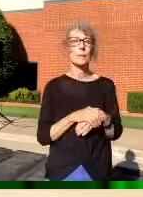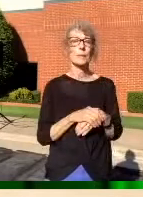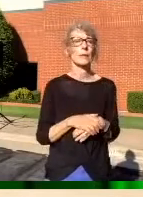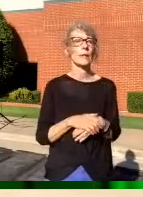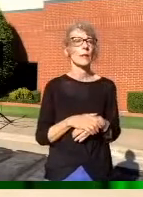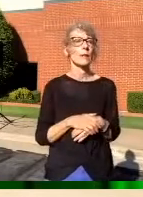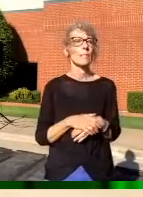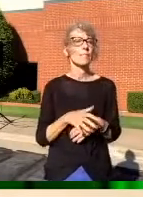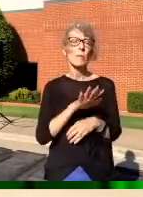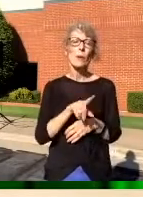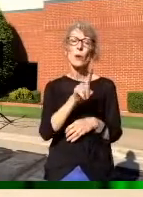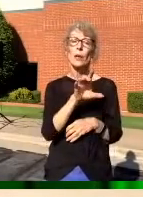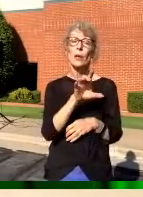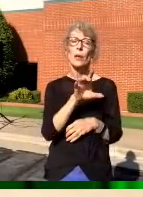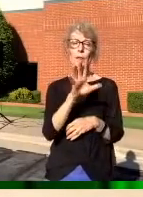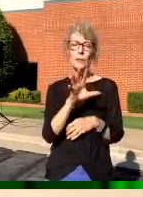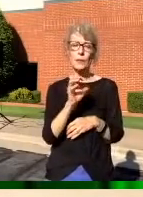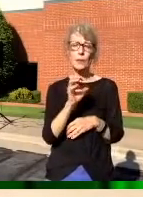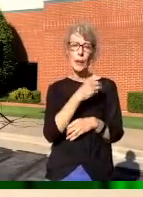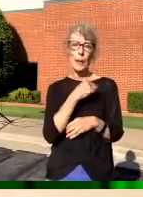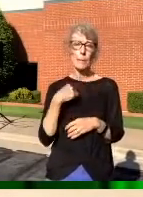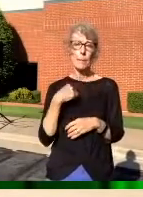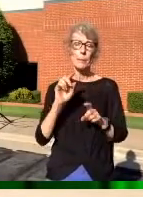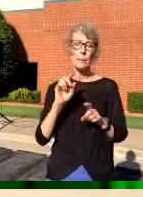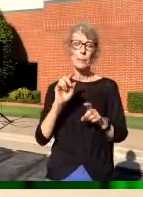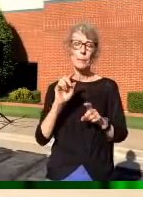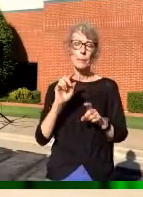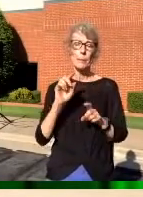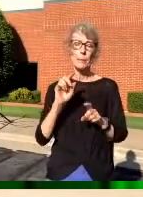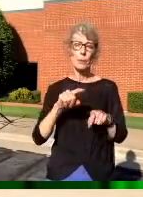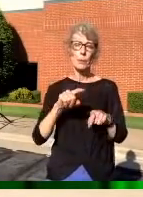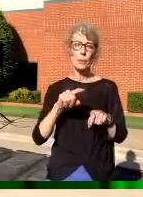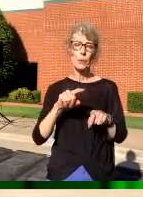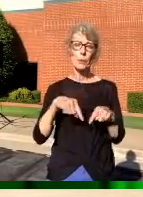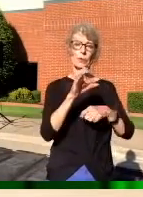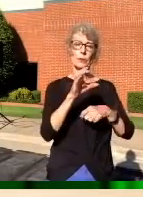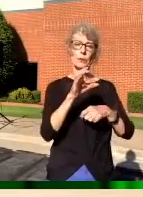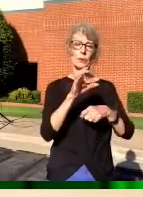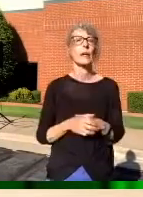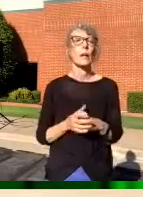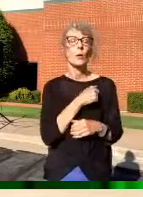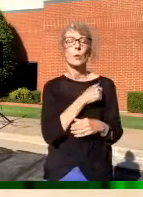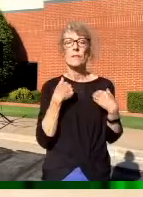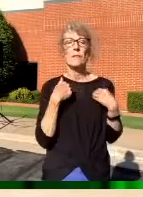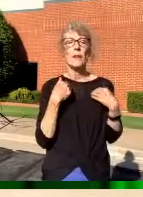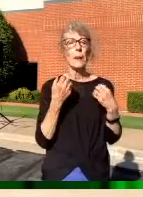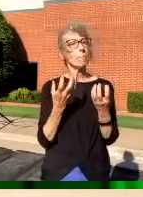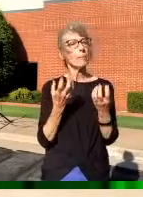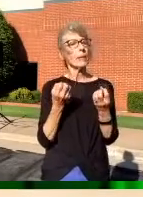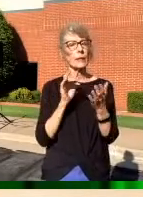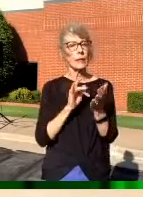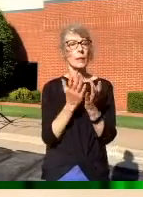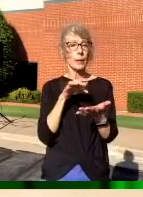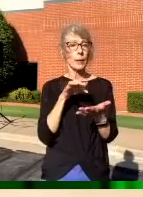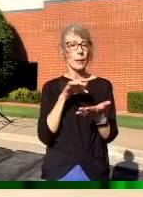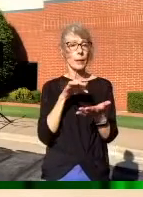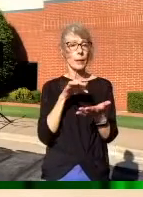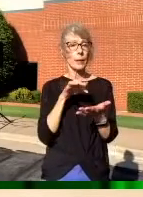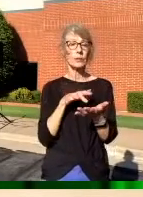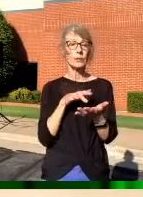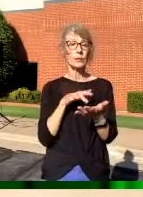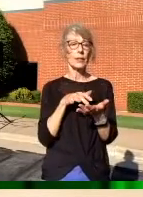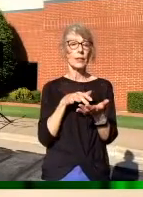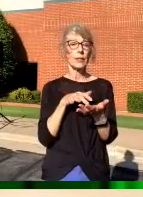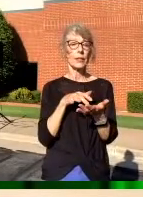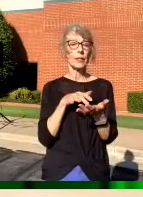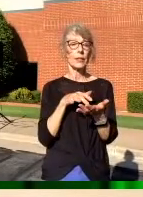for Summit. 75 young adults on average have been meeting each week throughout the summer for Bible study. Back when COVID first